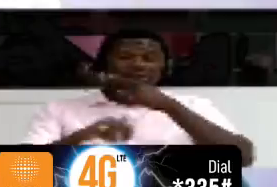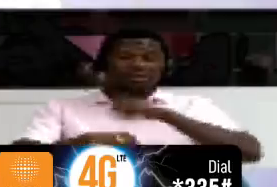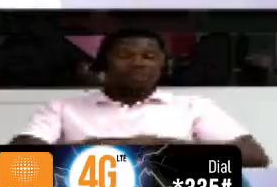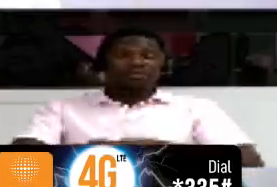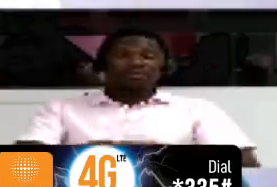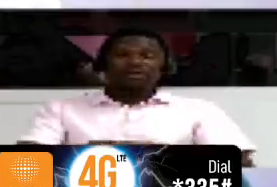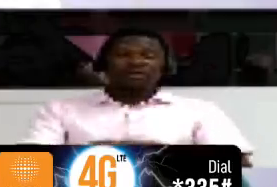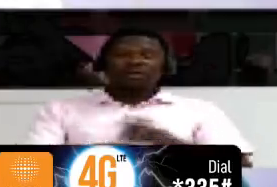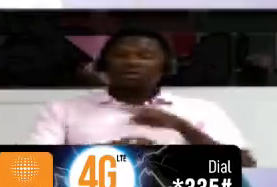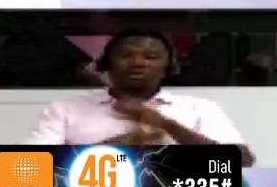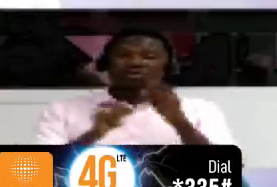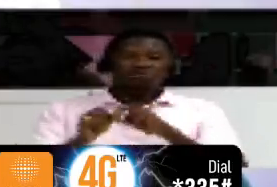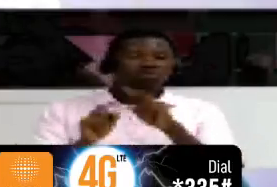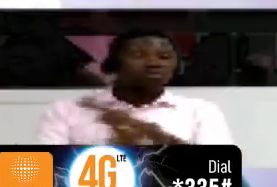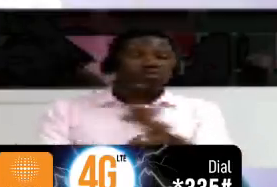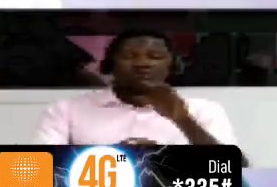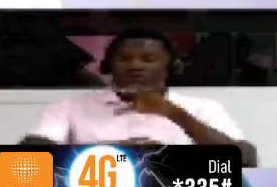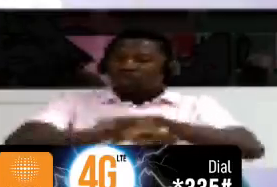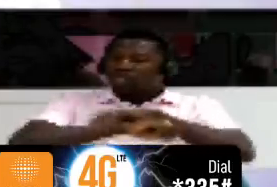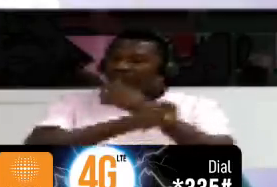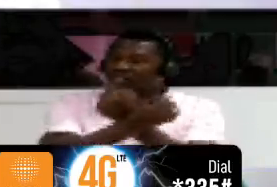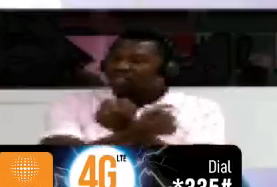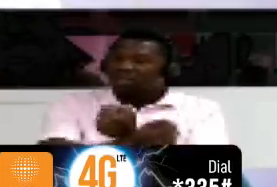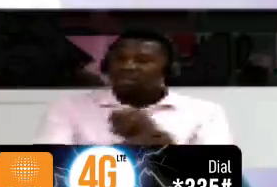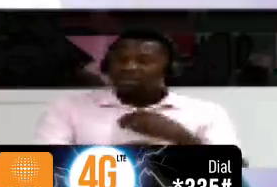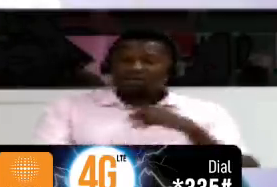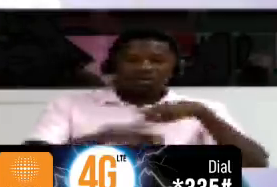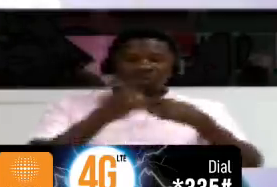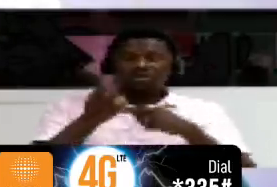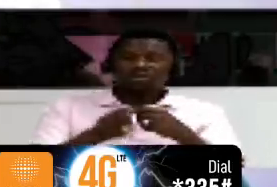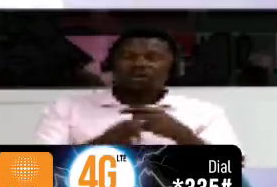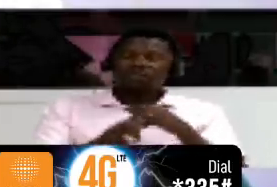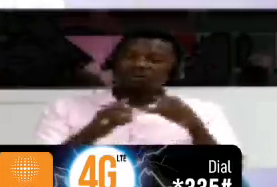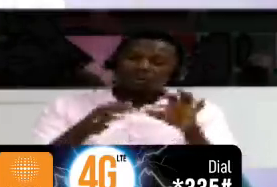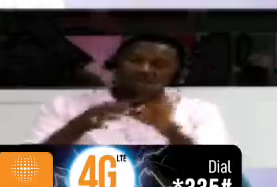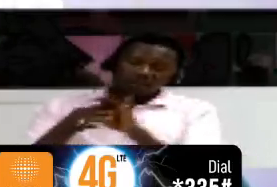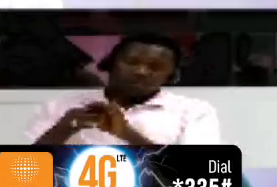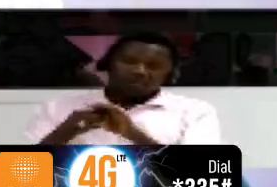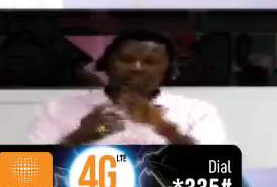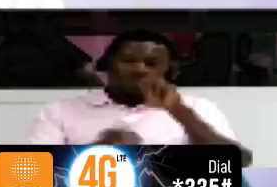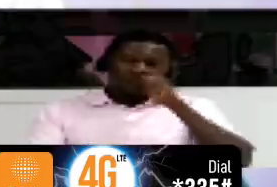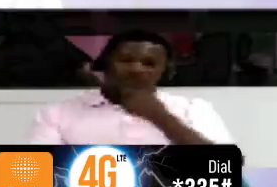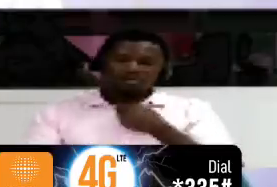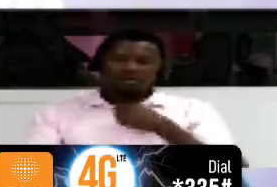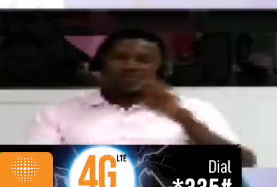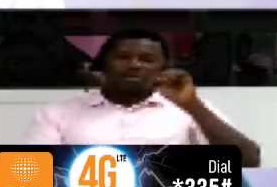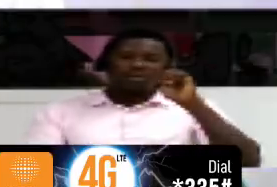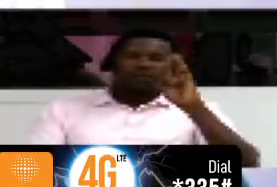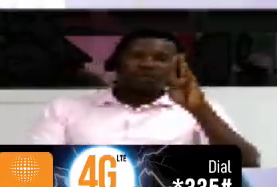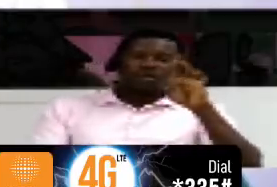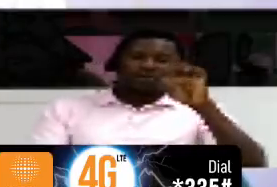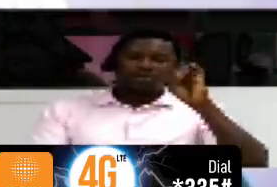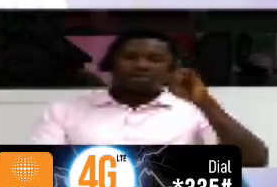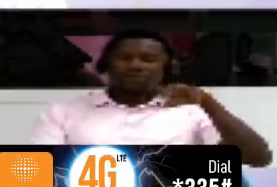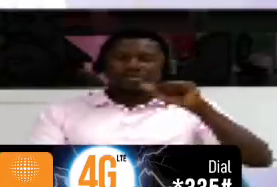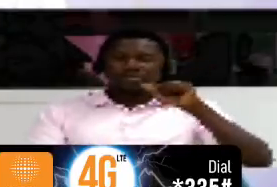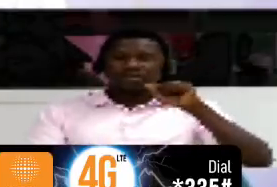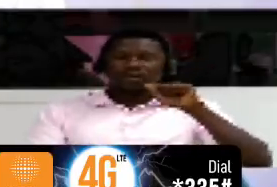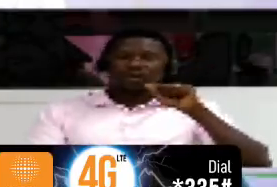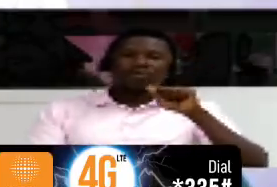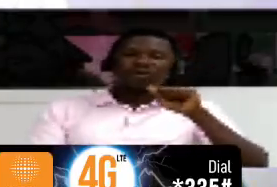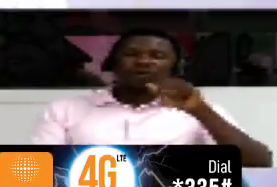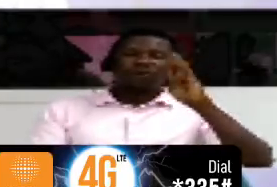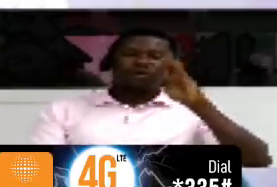there hasn't been any arrest that has been effected in connection to the death of anybody. We need to understand.